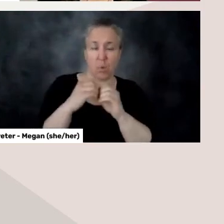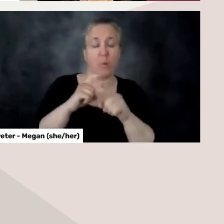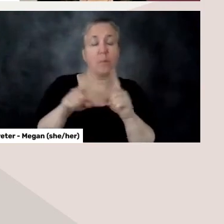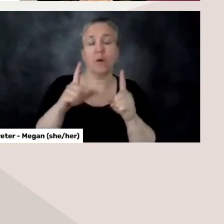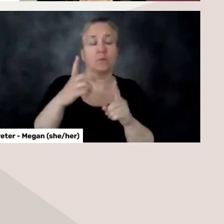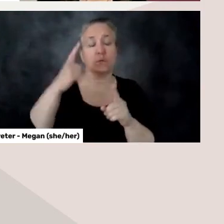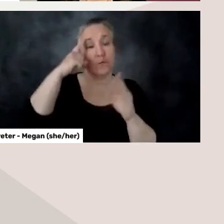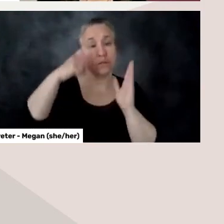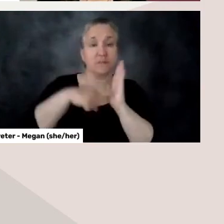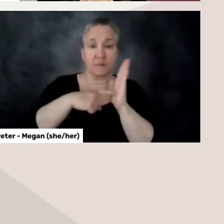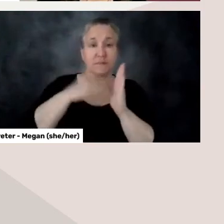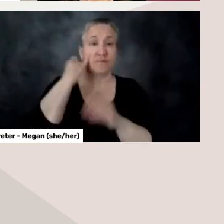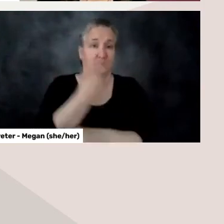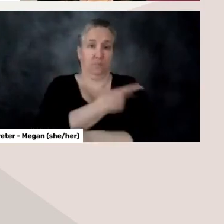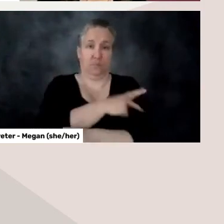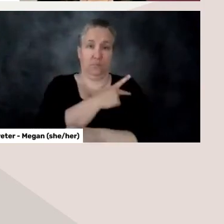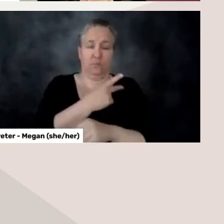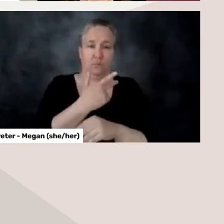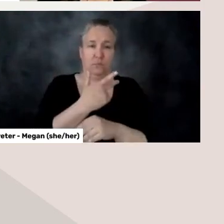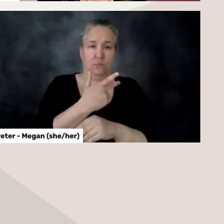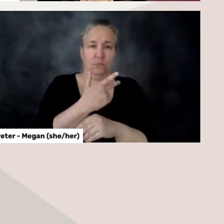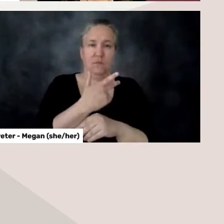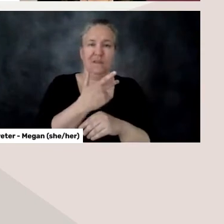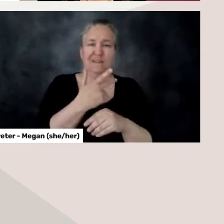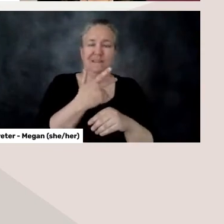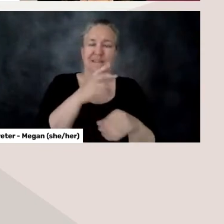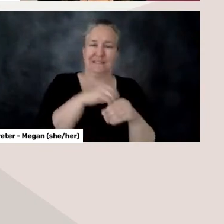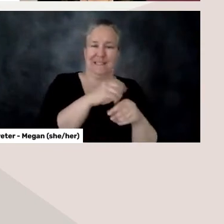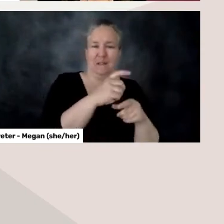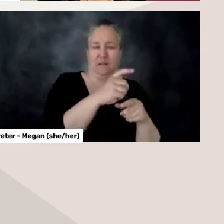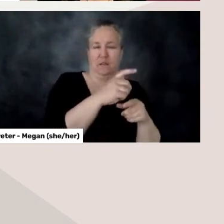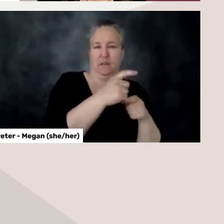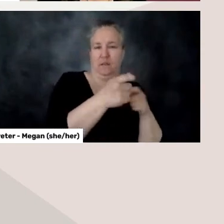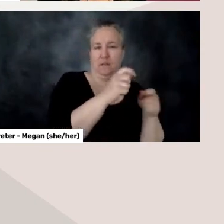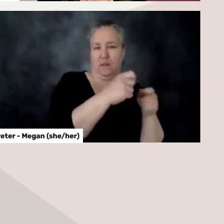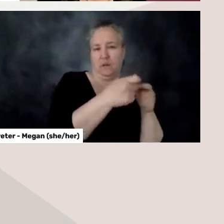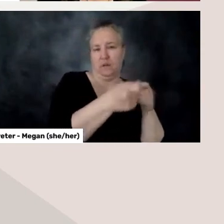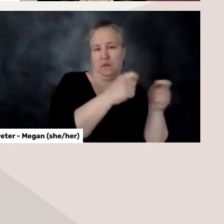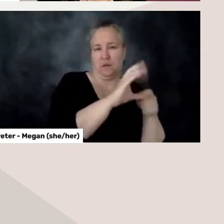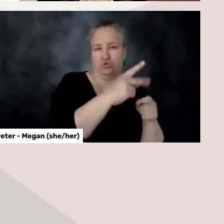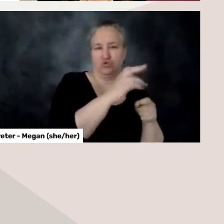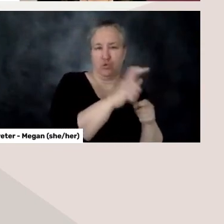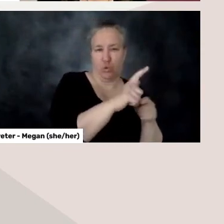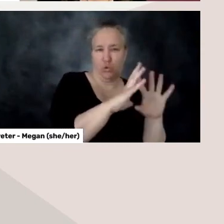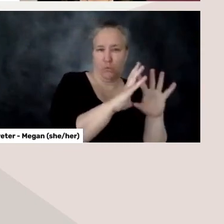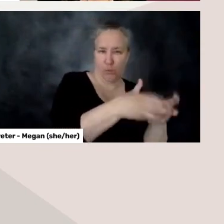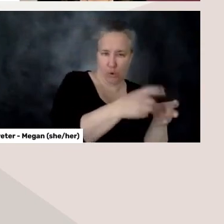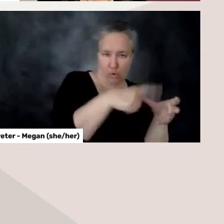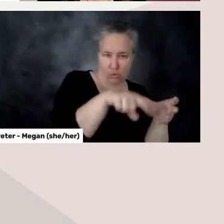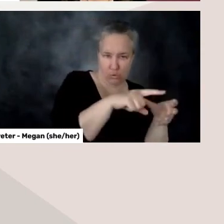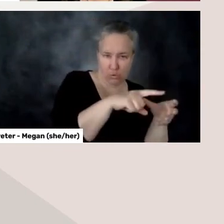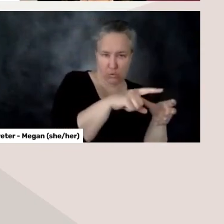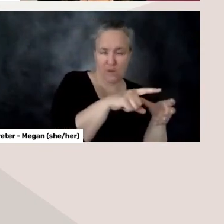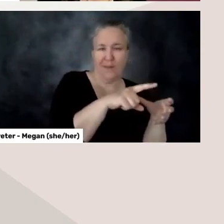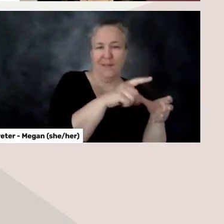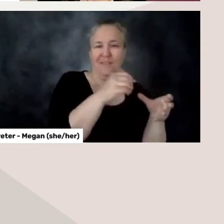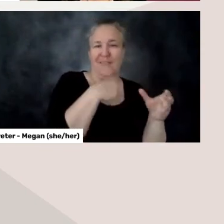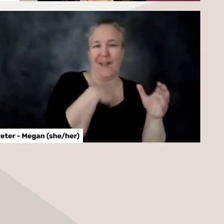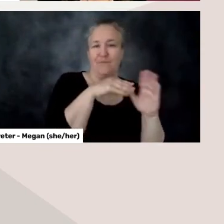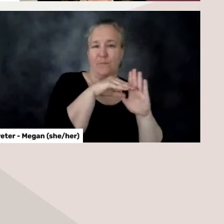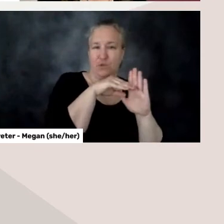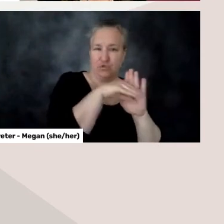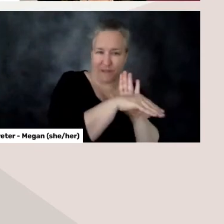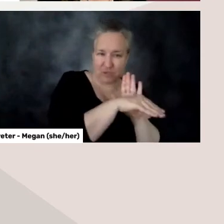a patient is on a control arm of a clinical trial and they have progression, there